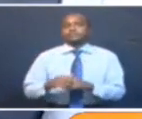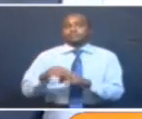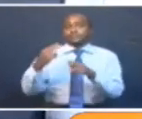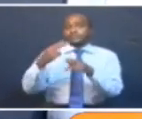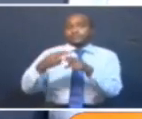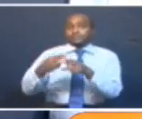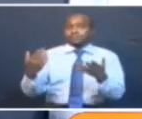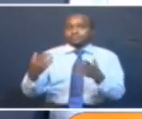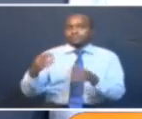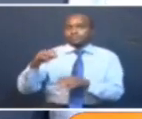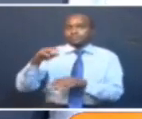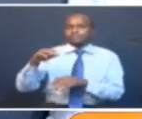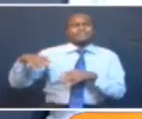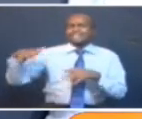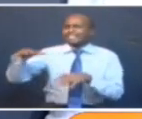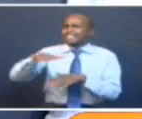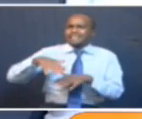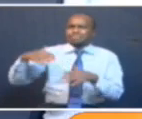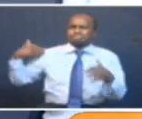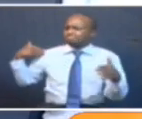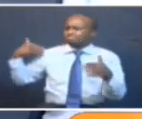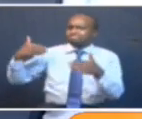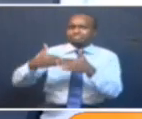philanthropist who's been around, I tell you, for